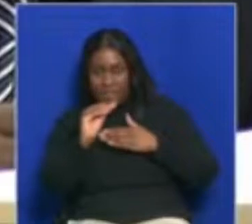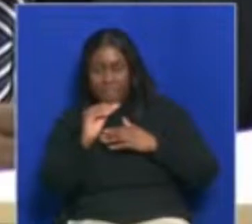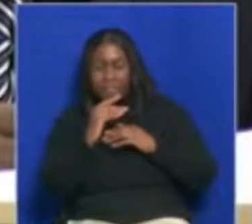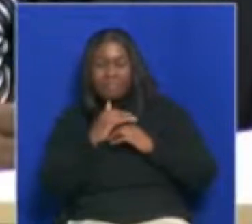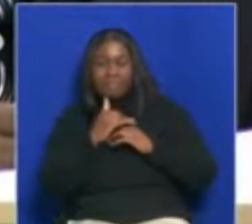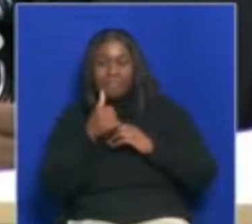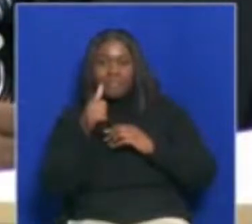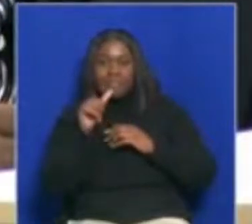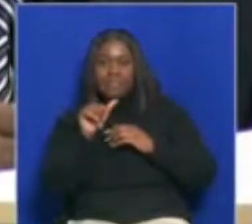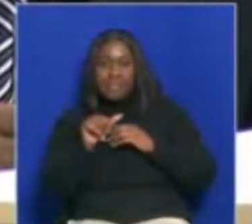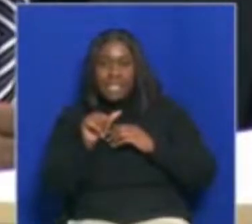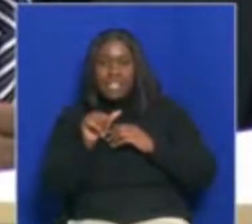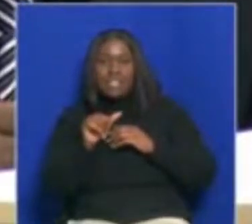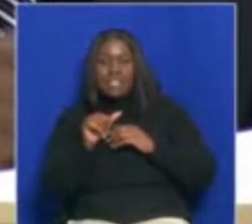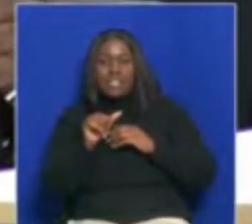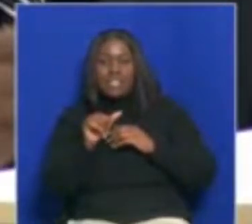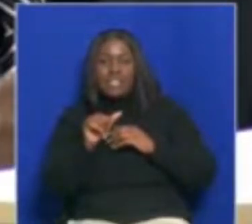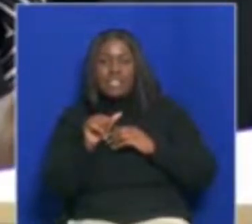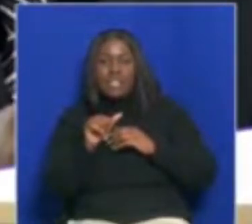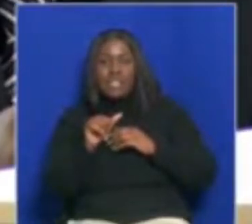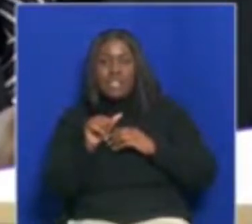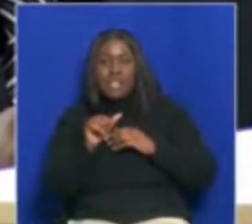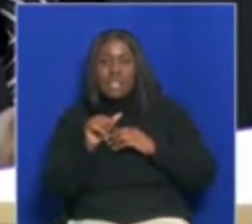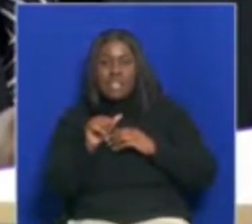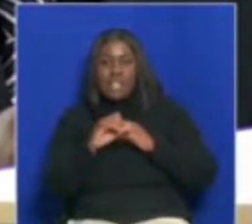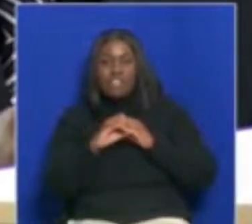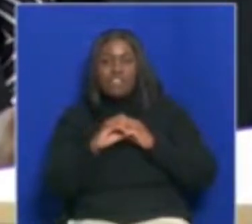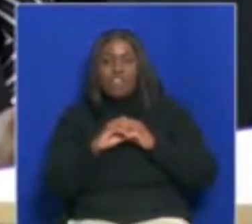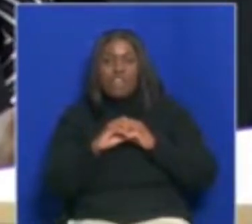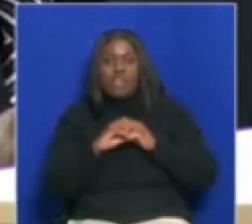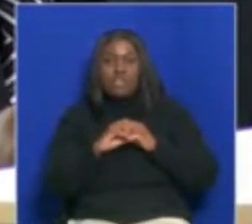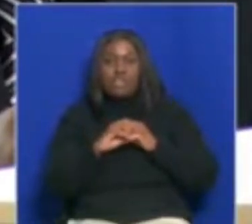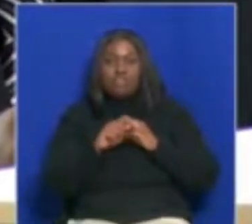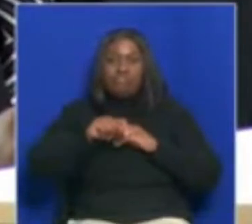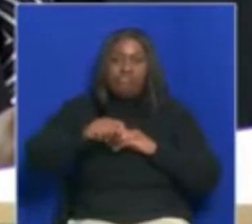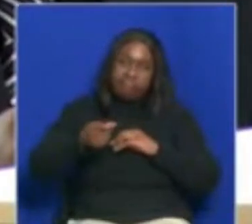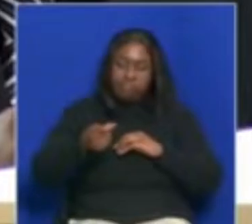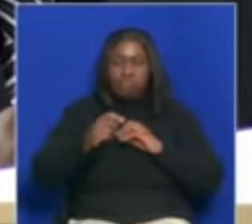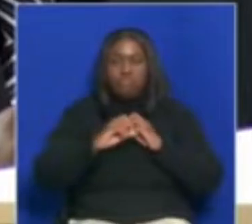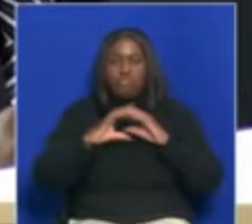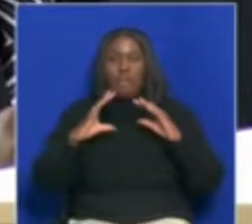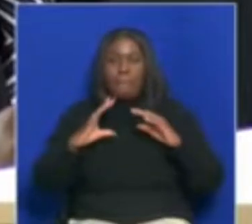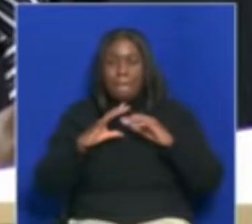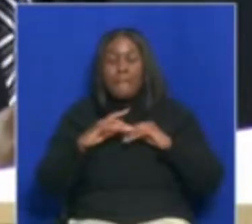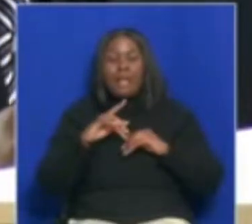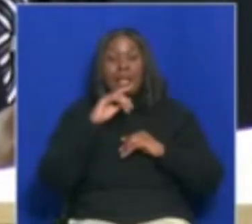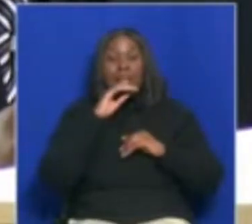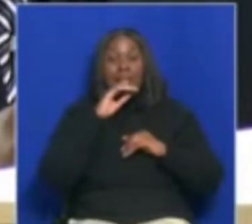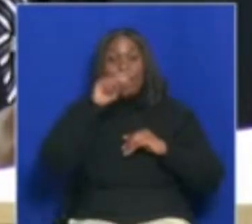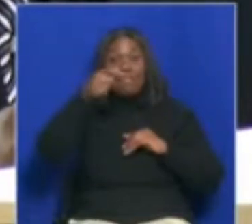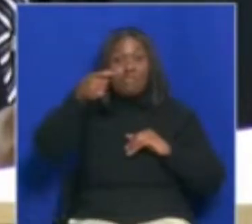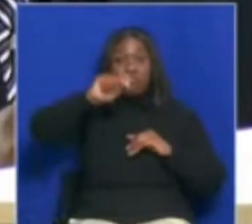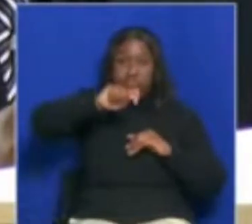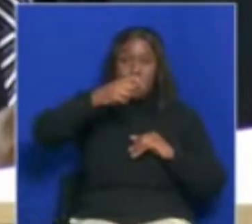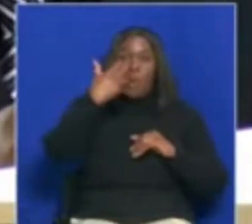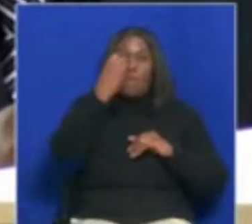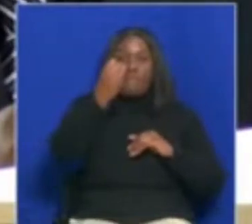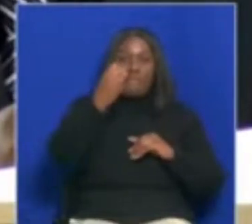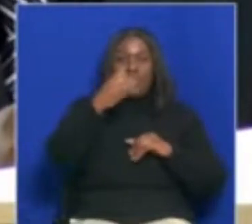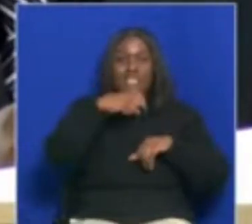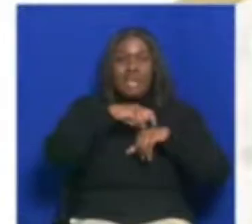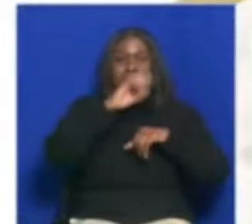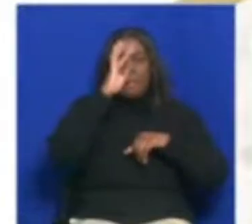that there's a startup. So the ignition was switched off at 1600 hours, 29